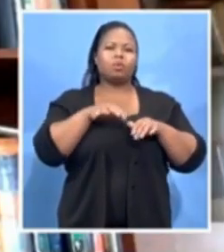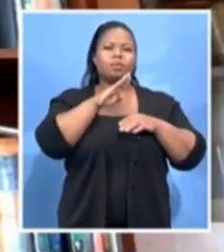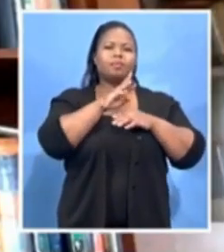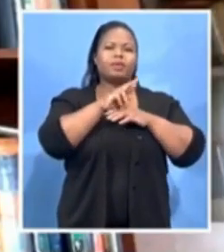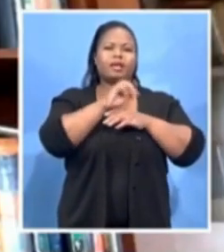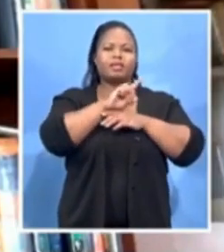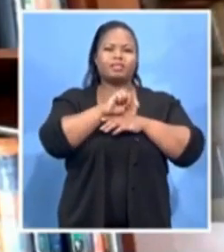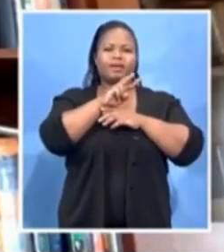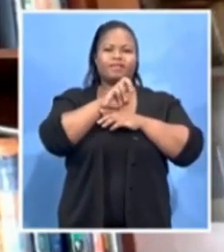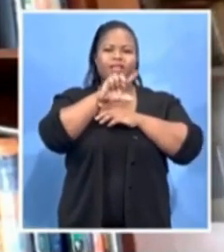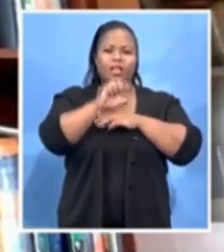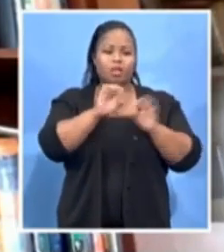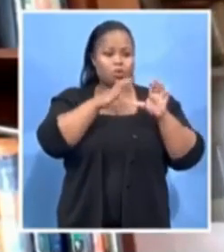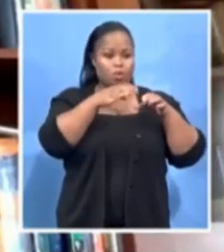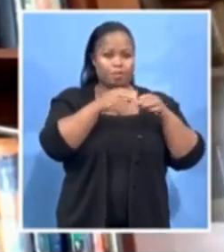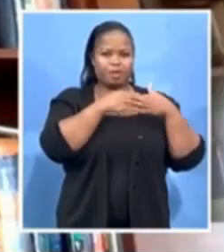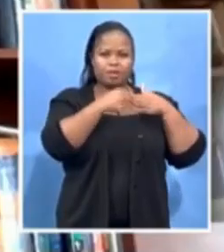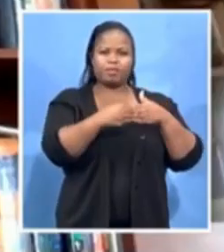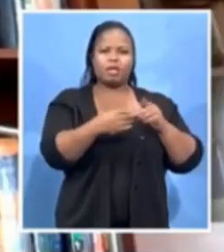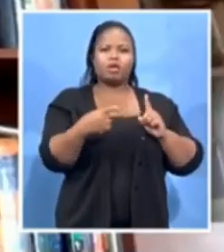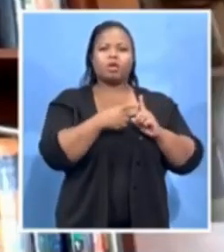William Tubman, is led by people like